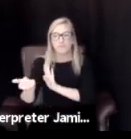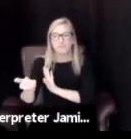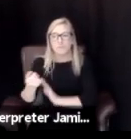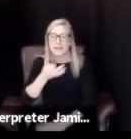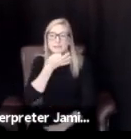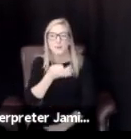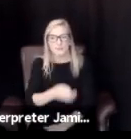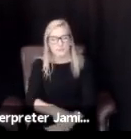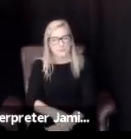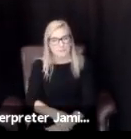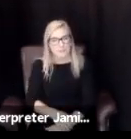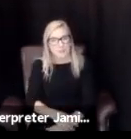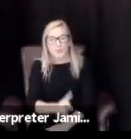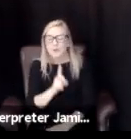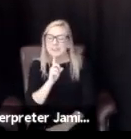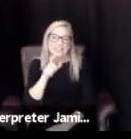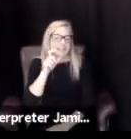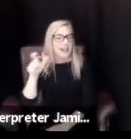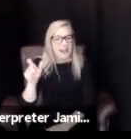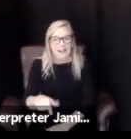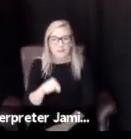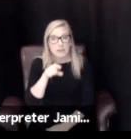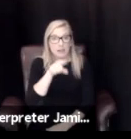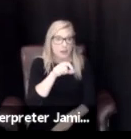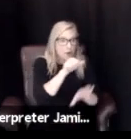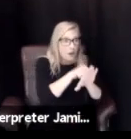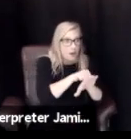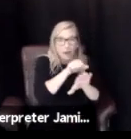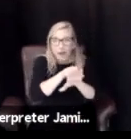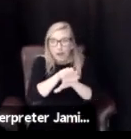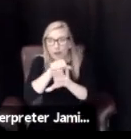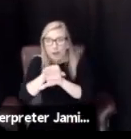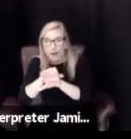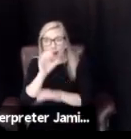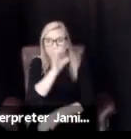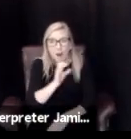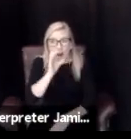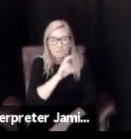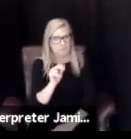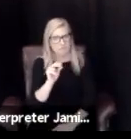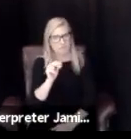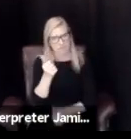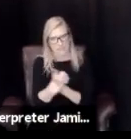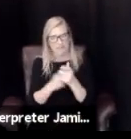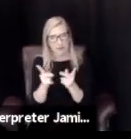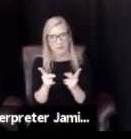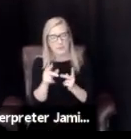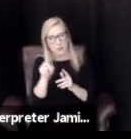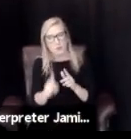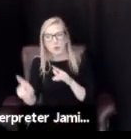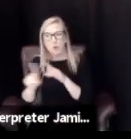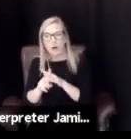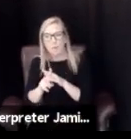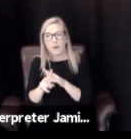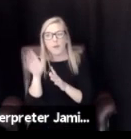So it doesn't have to be you knock on doors. Every place that you go, every place that you show up, opportunities are